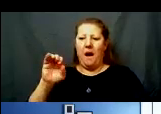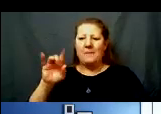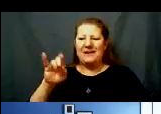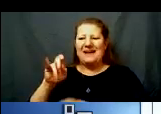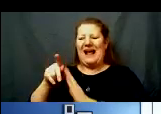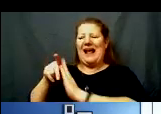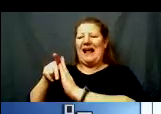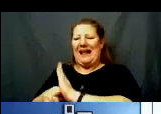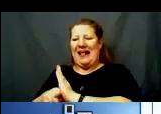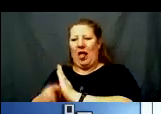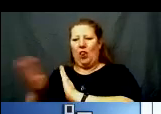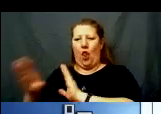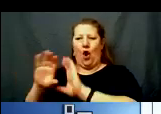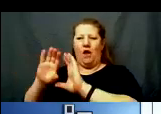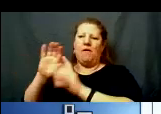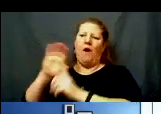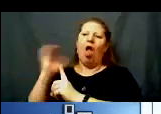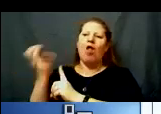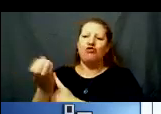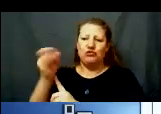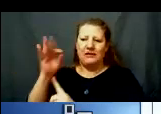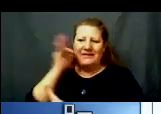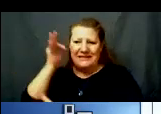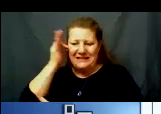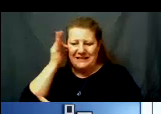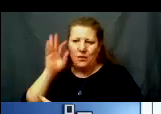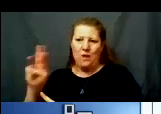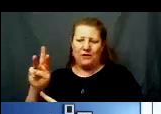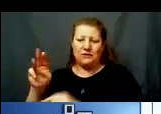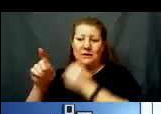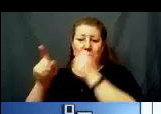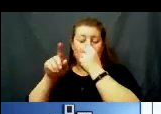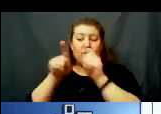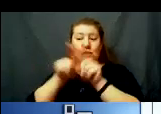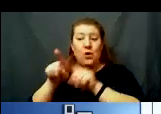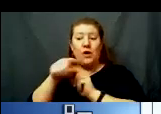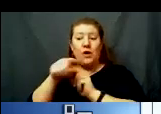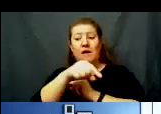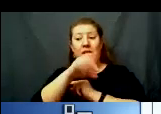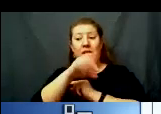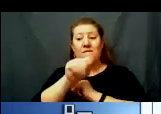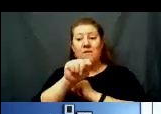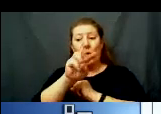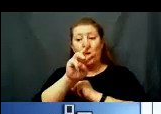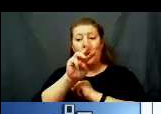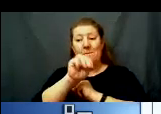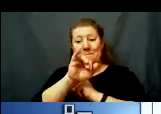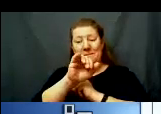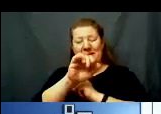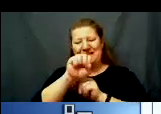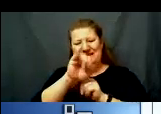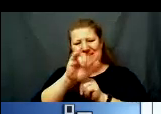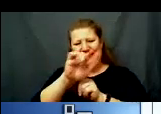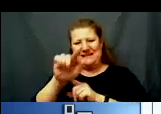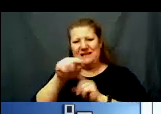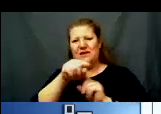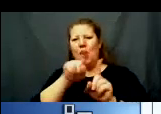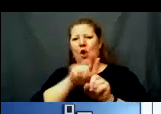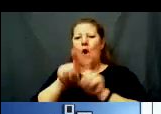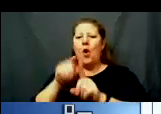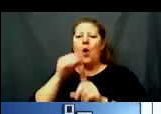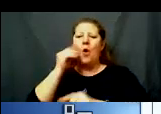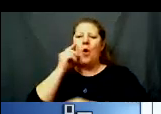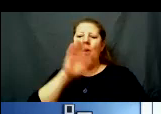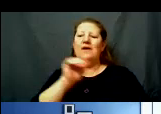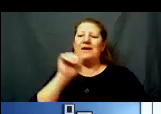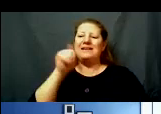culture, right? This is also, Fort Sill was also a site of the US Army's 10th Cavalry Regiment, which